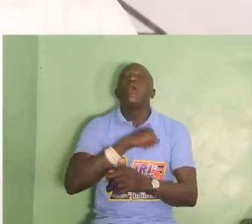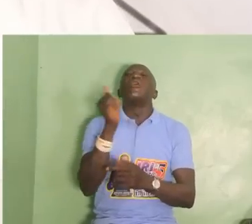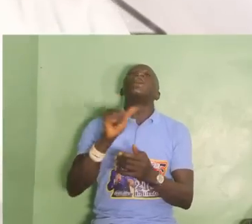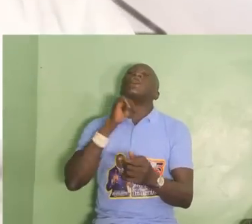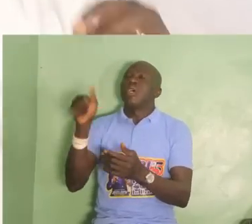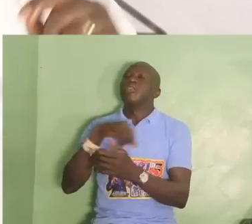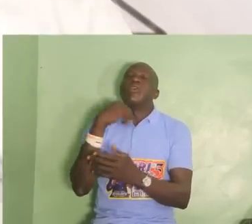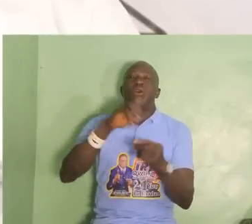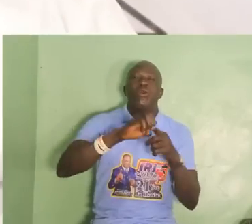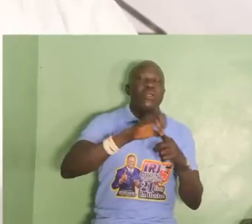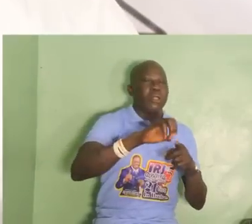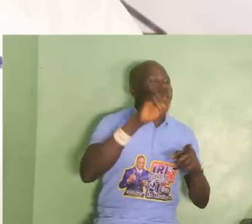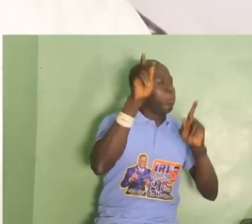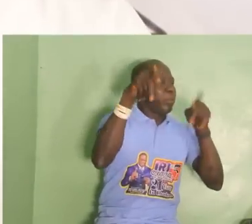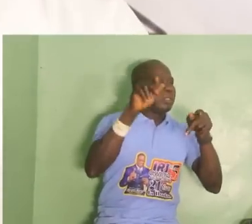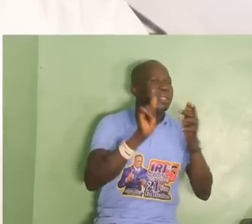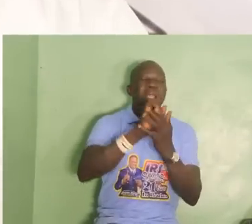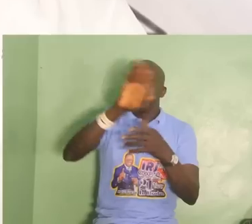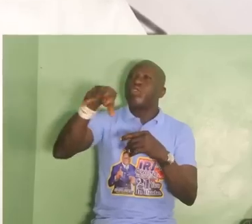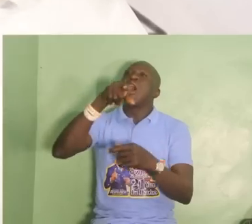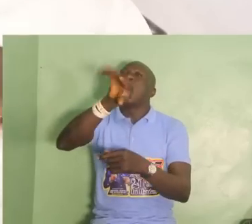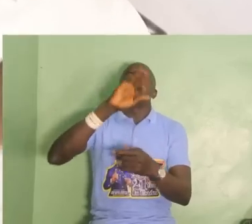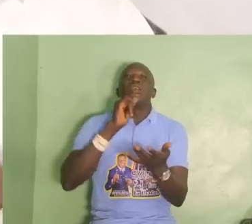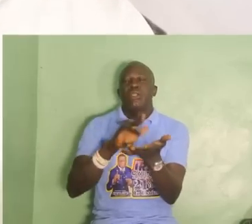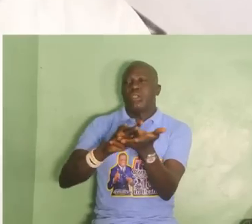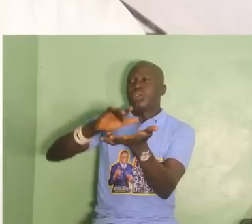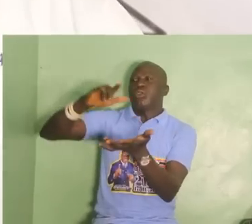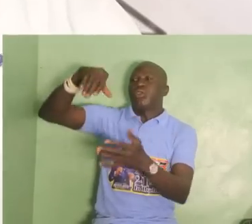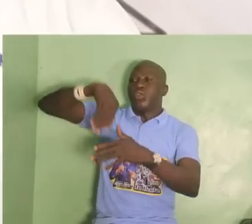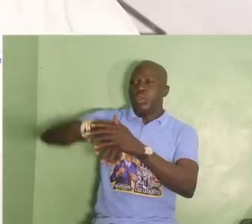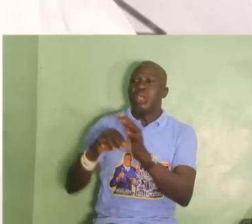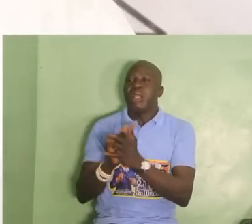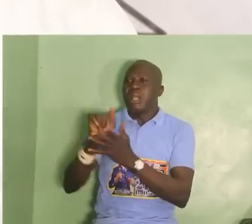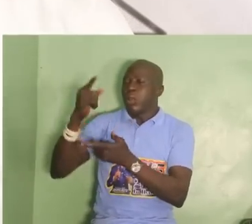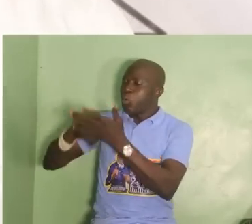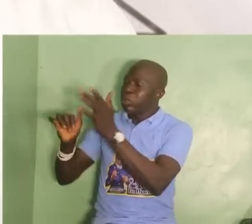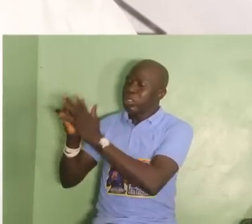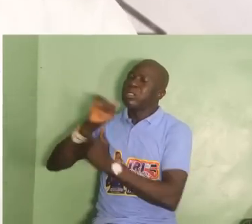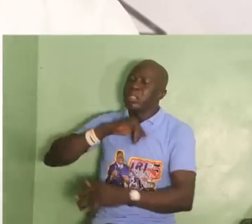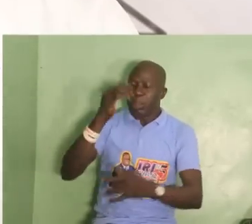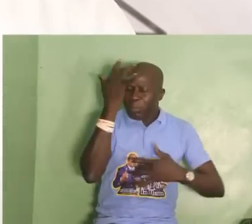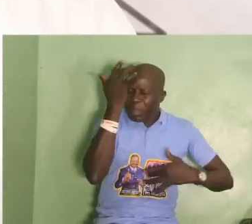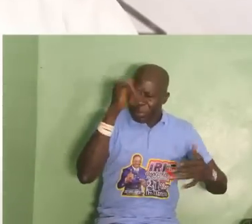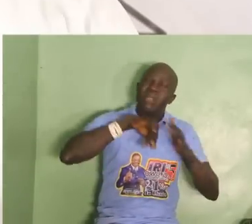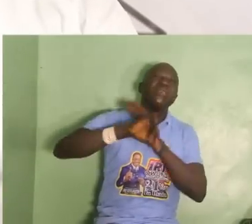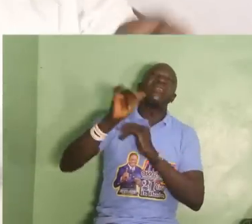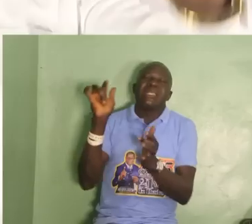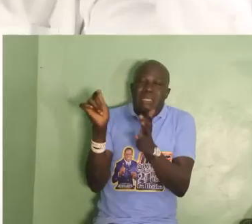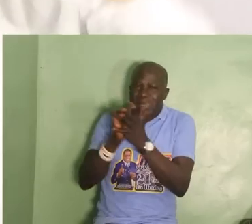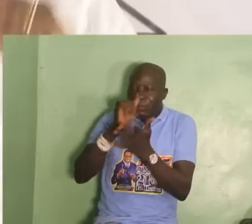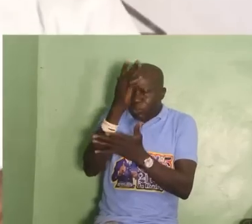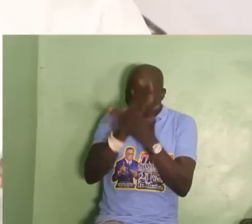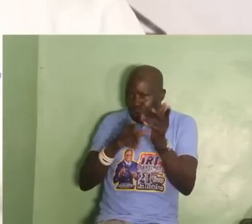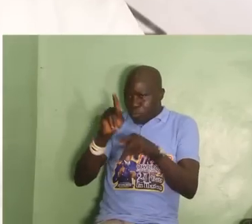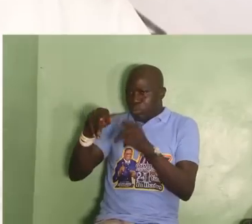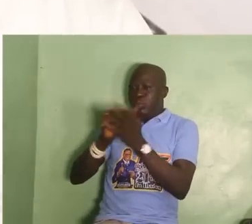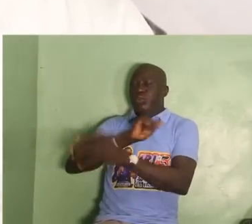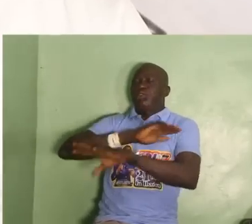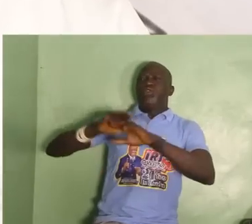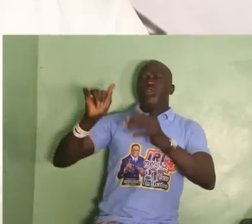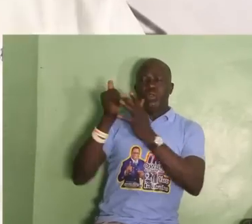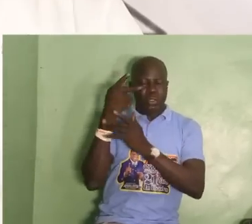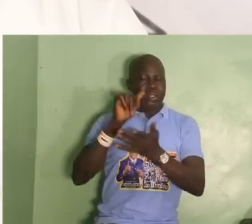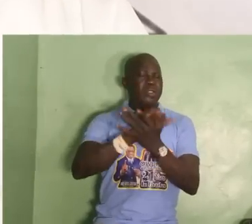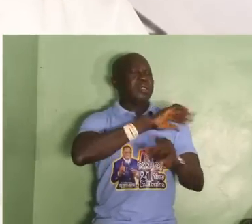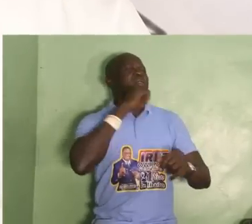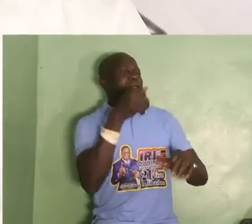fight them. Amen. Mema o. Holy Spirit. Ba mi dogu eja kwa. Amen. Fight them. Amen. Mema o. Holy Spirit. Ba mi dogu eja kwa. Amen. Fight